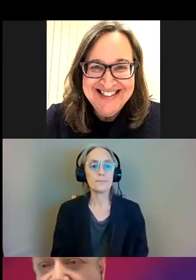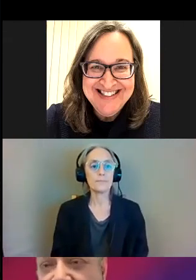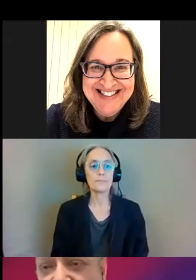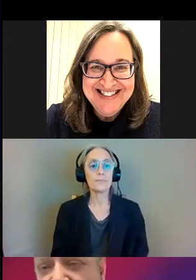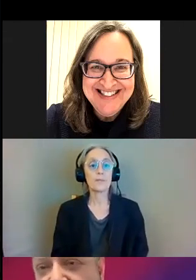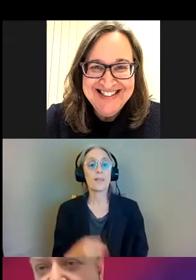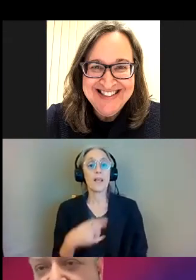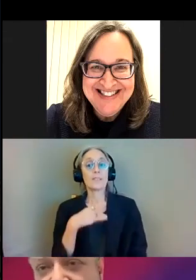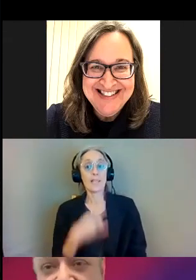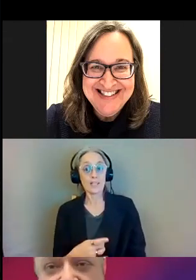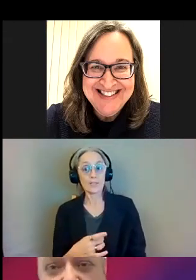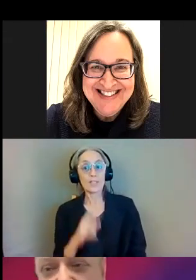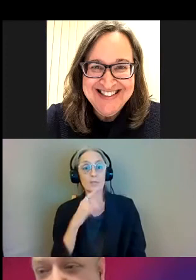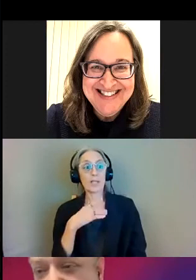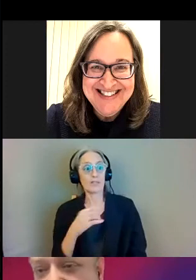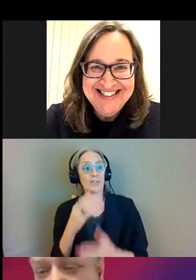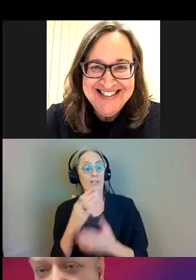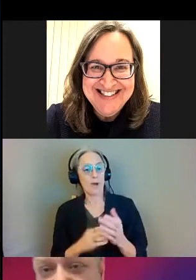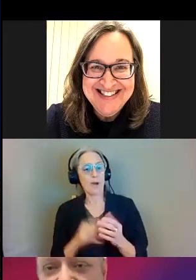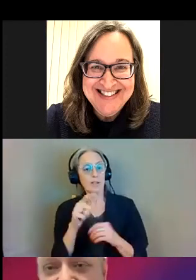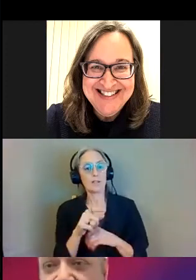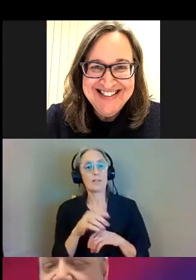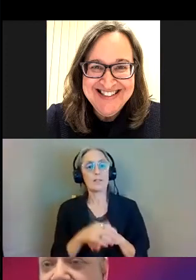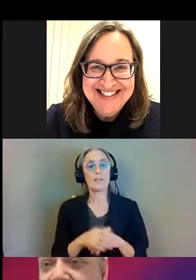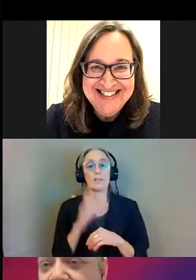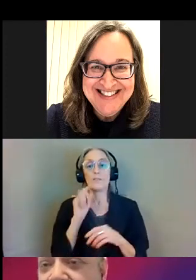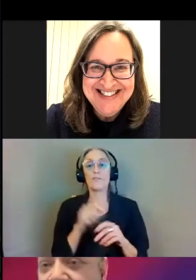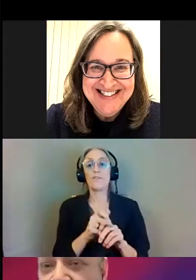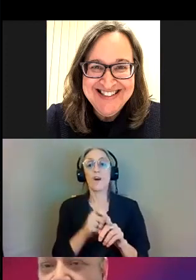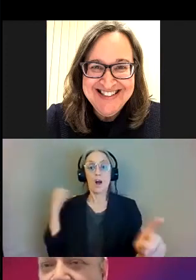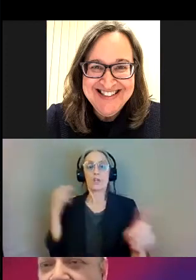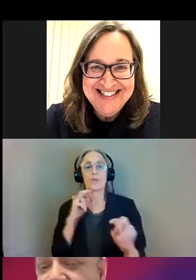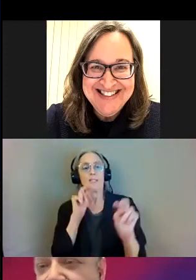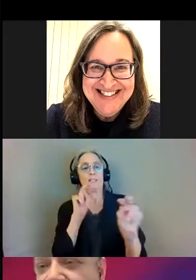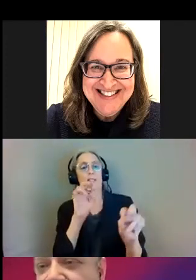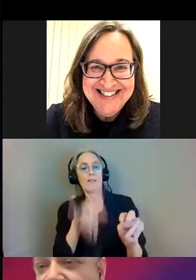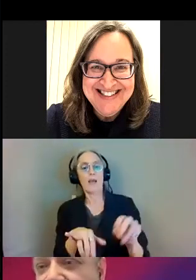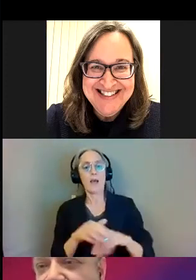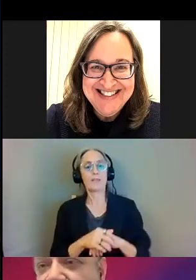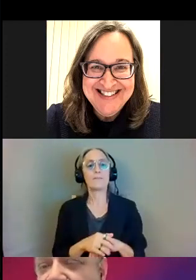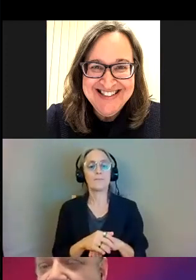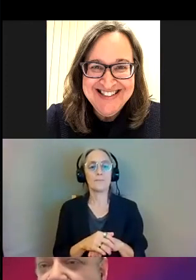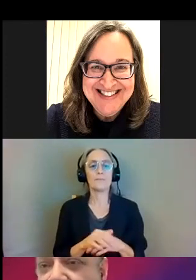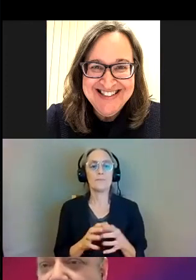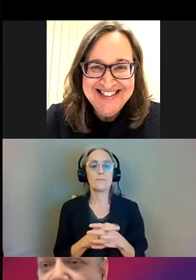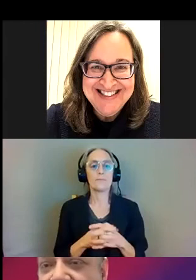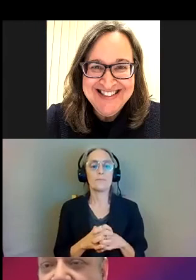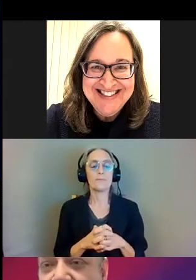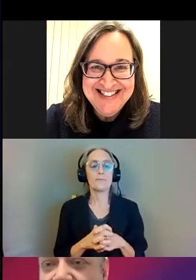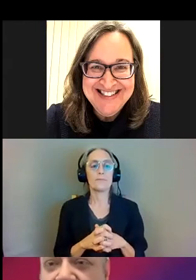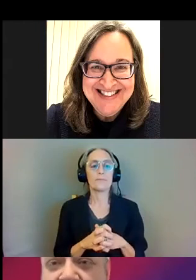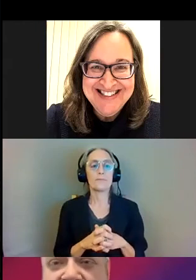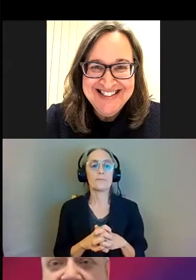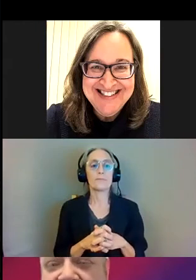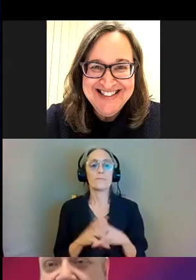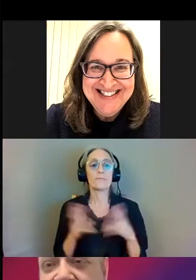real interesting part of the project that you're going to be able to see from a long distance off. So as I mentioned, we're basically